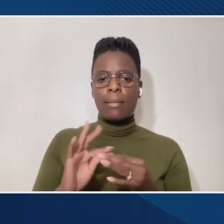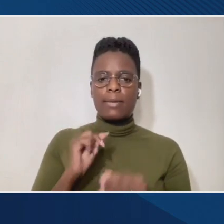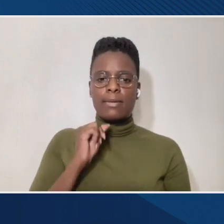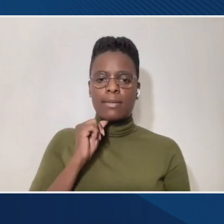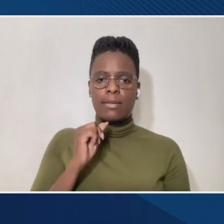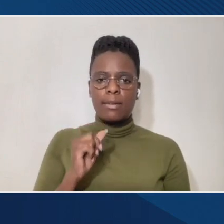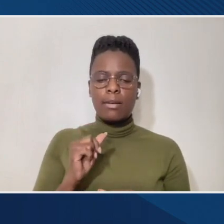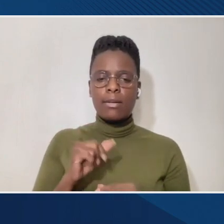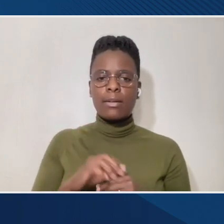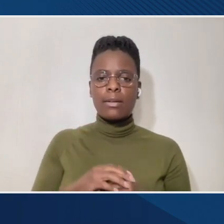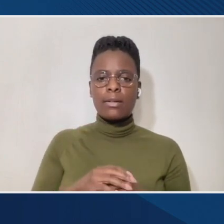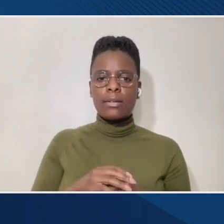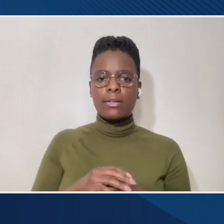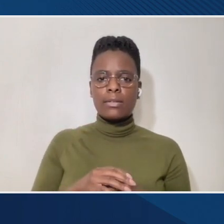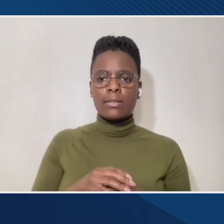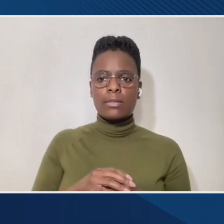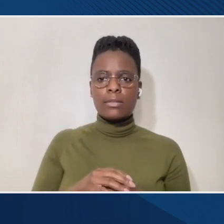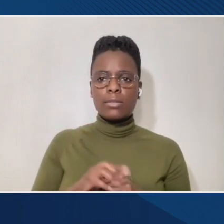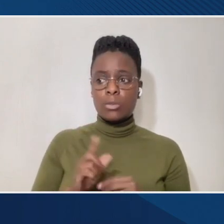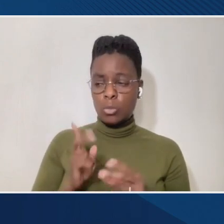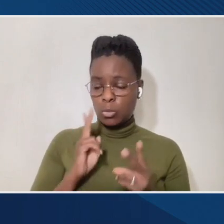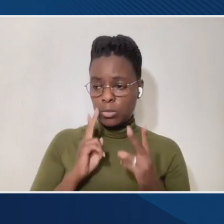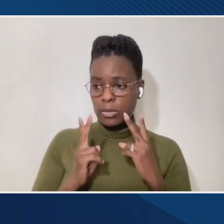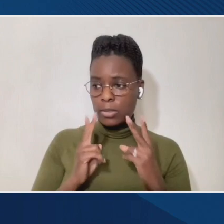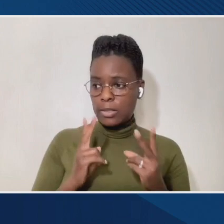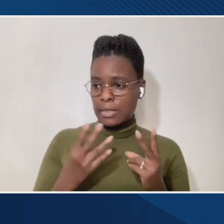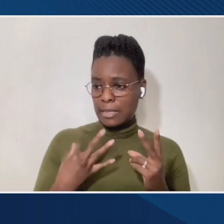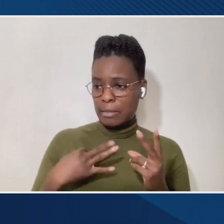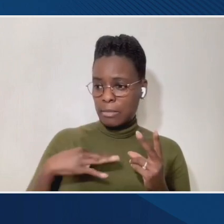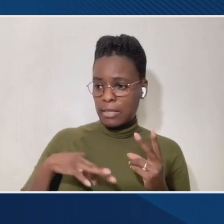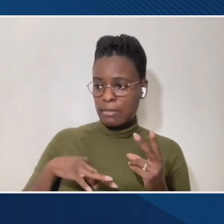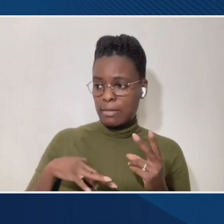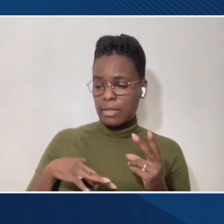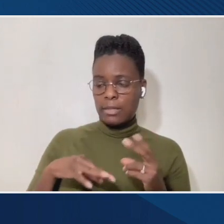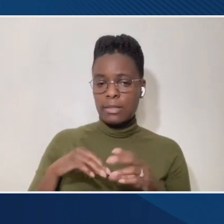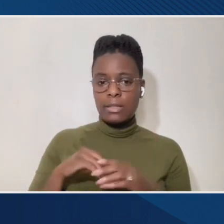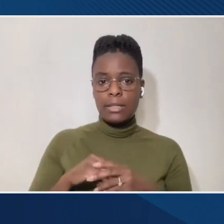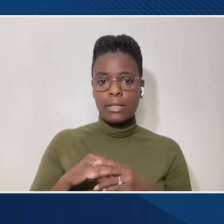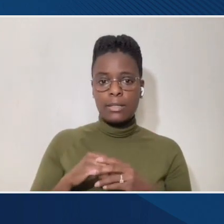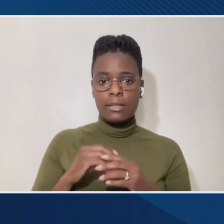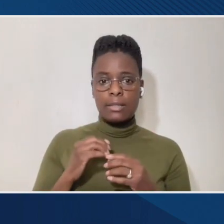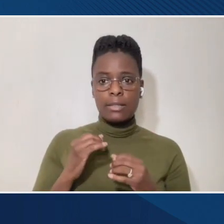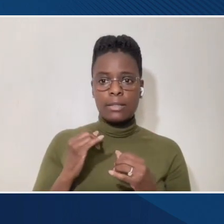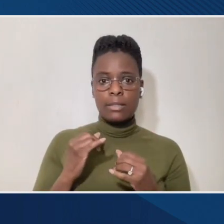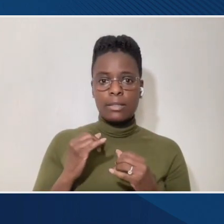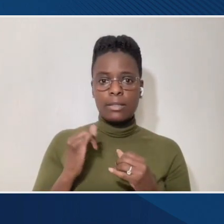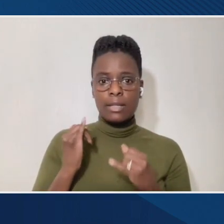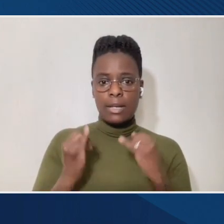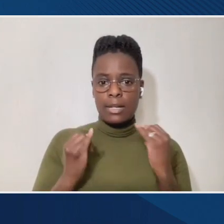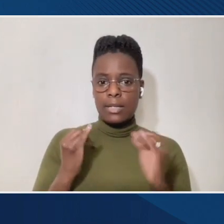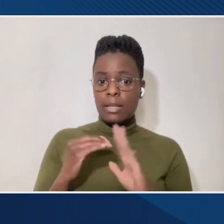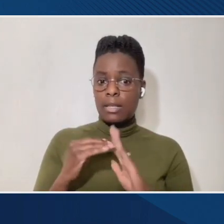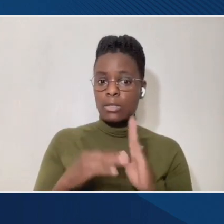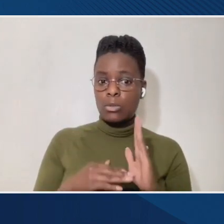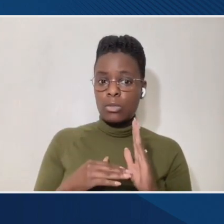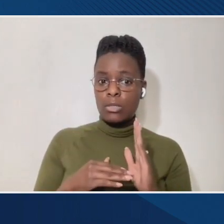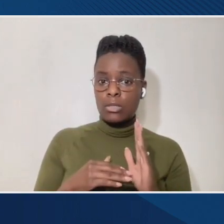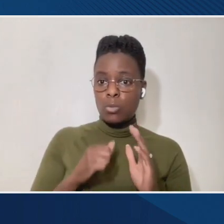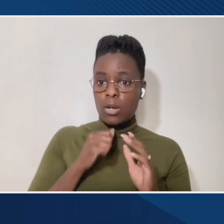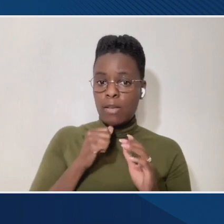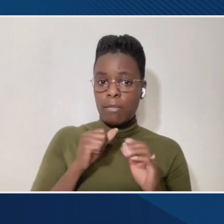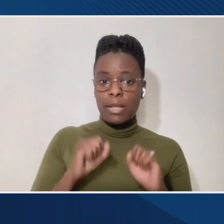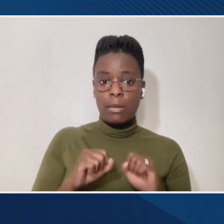and what we have expressed with a rationale for expanding eligibility in this way. I know we've already heard that there are some concerns